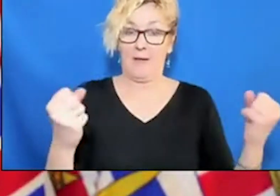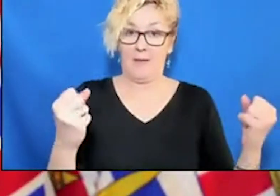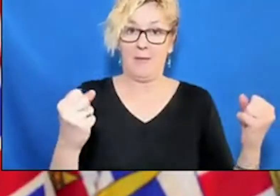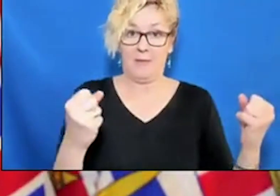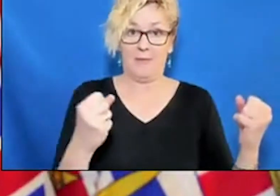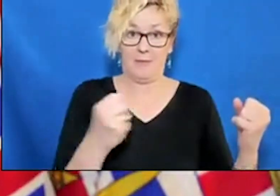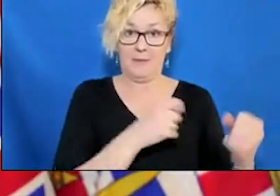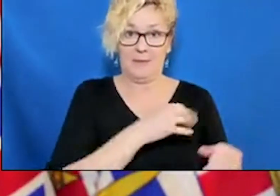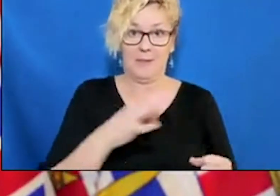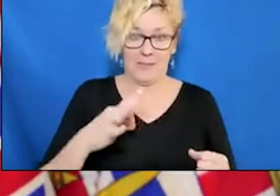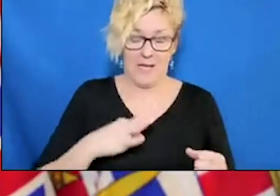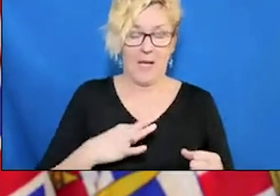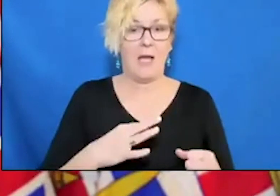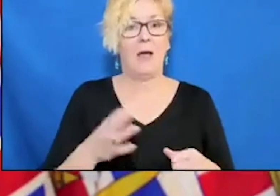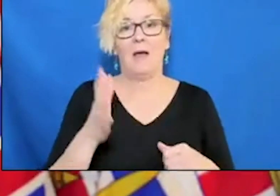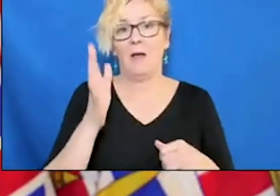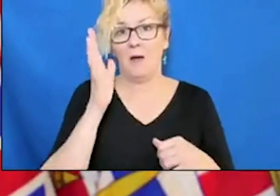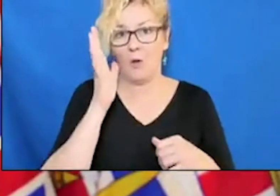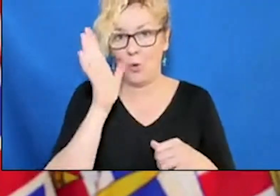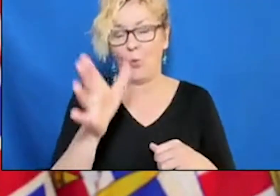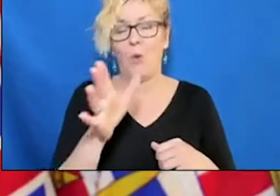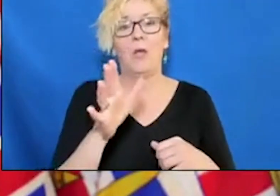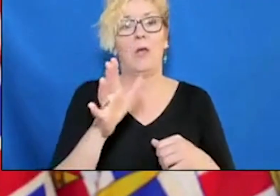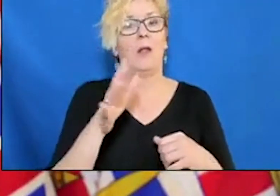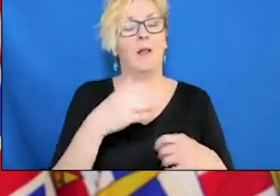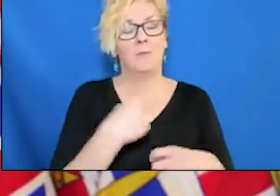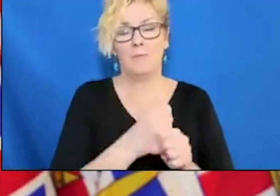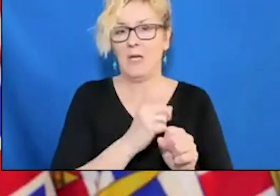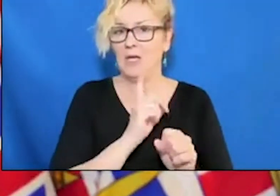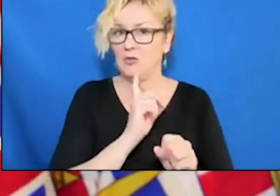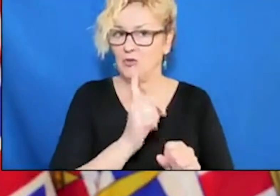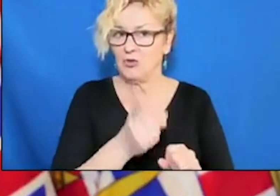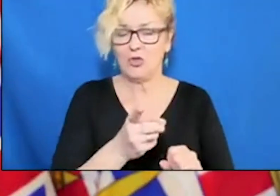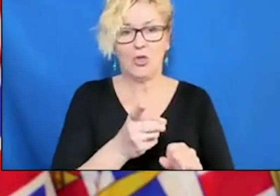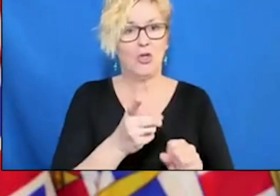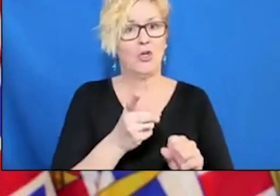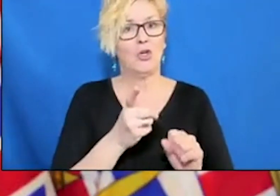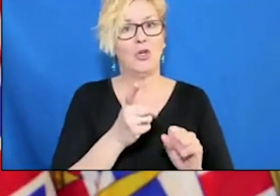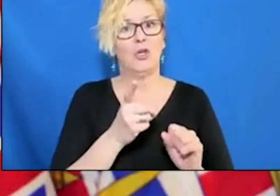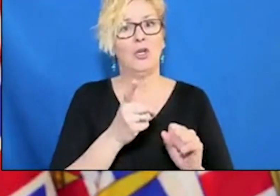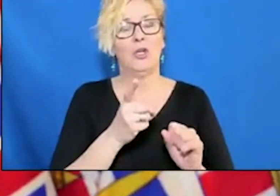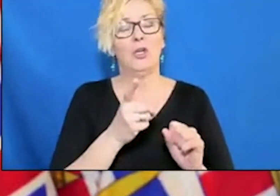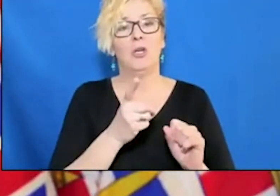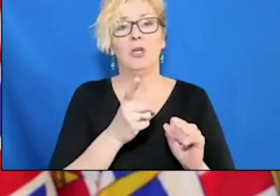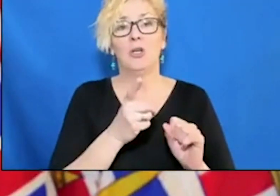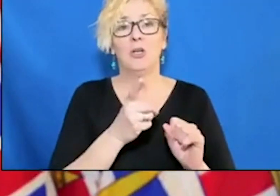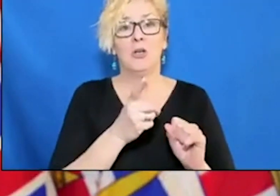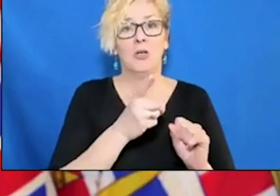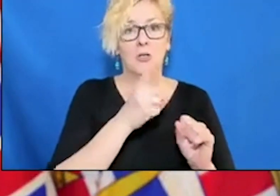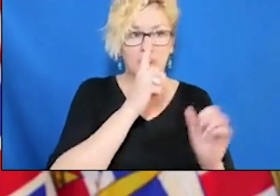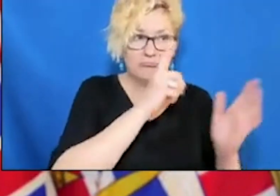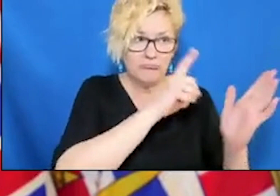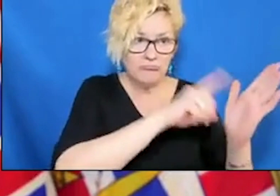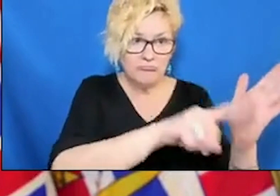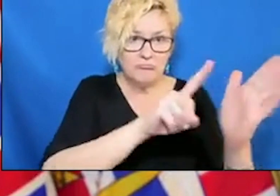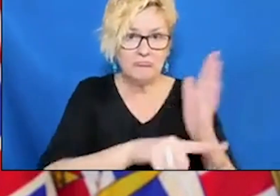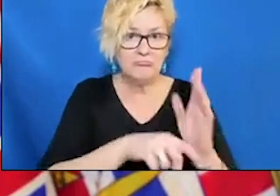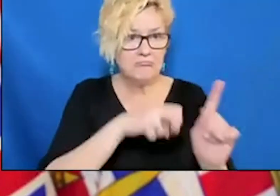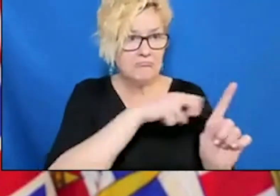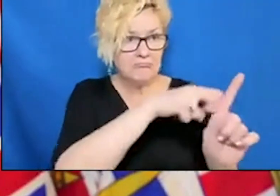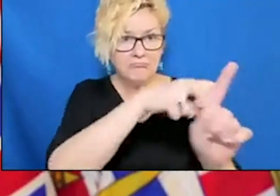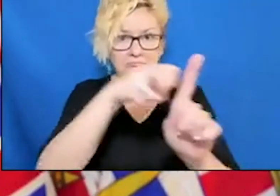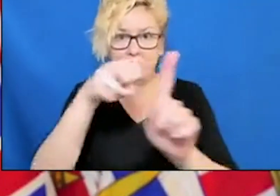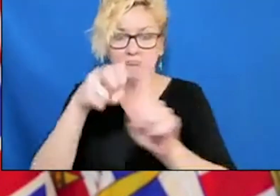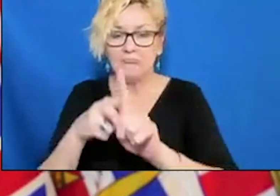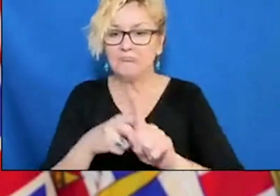with WorkSafe BC to make sure that we are holding establishments to account for their